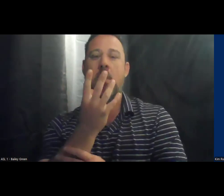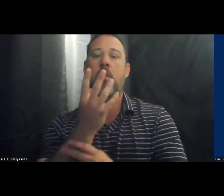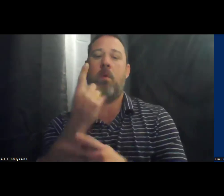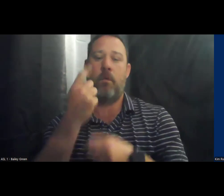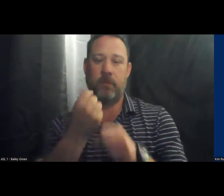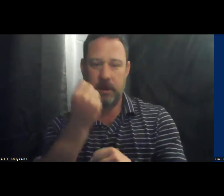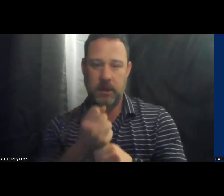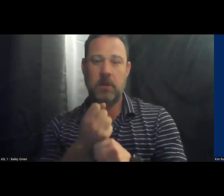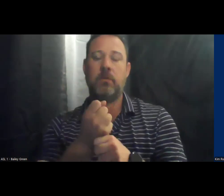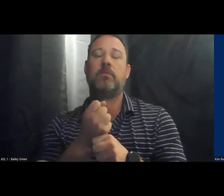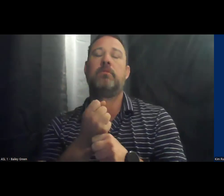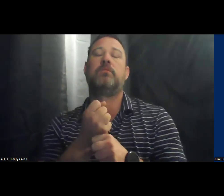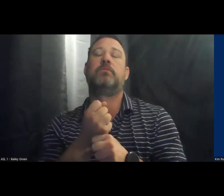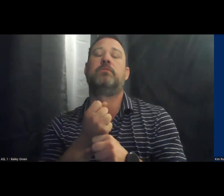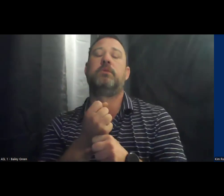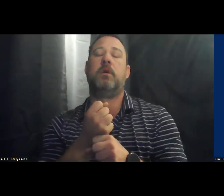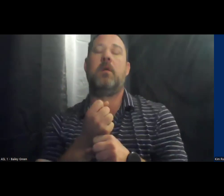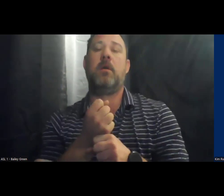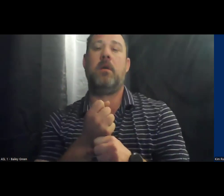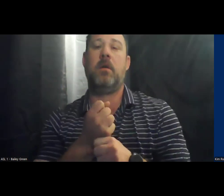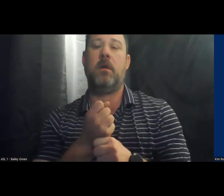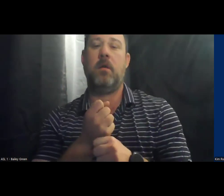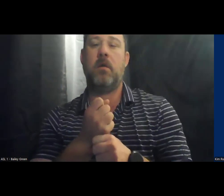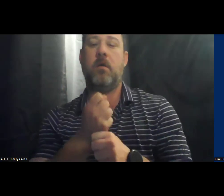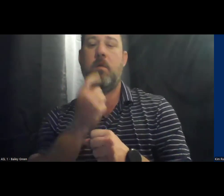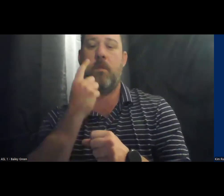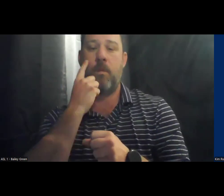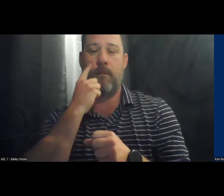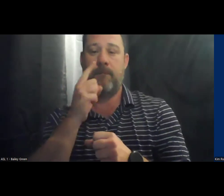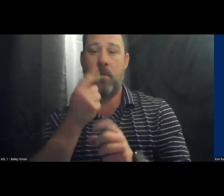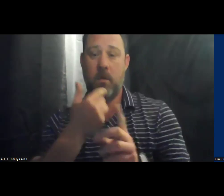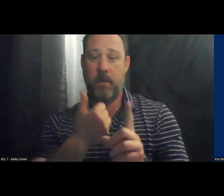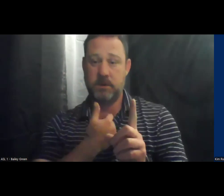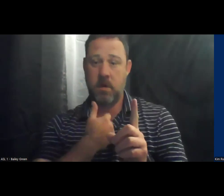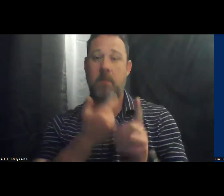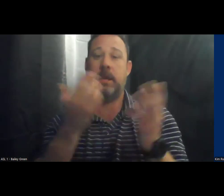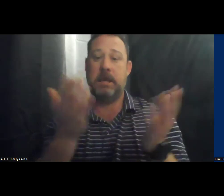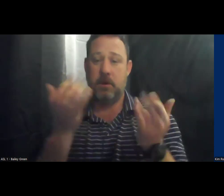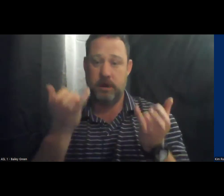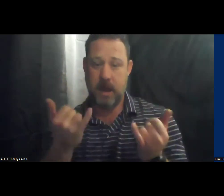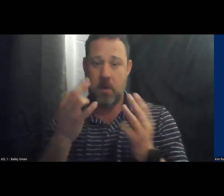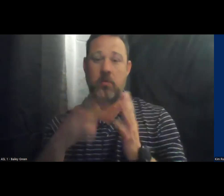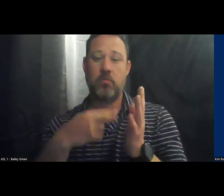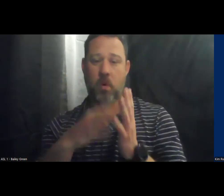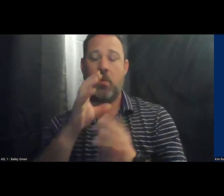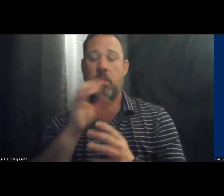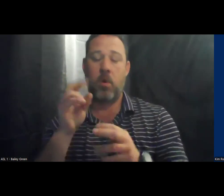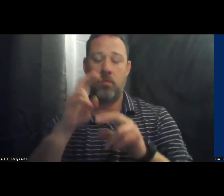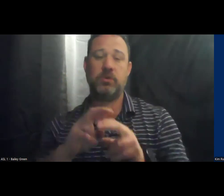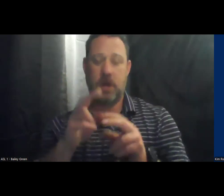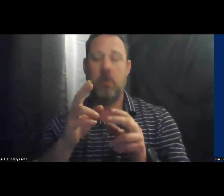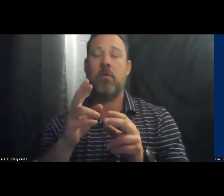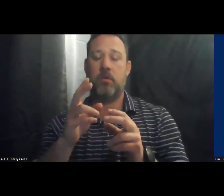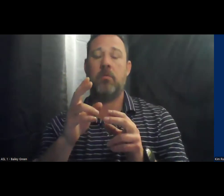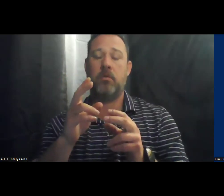the years. And so for me, being here now in this role and as the co-chair feels in some